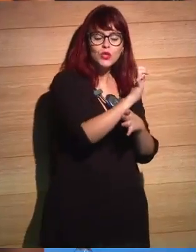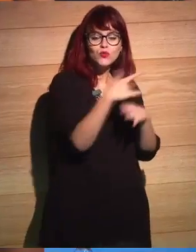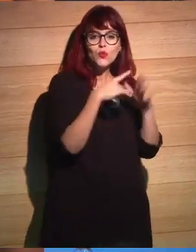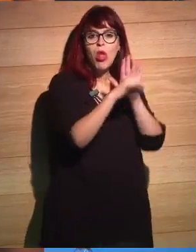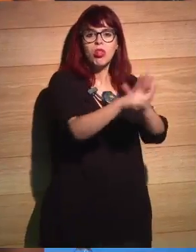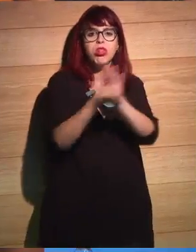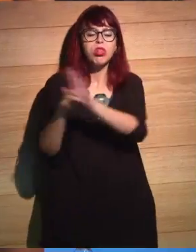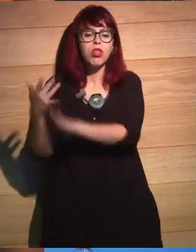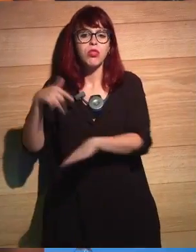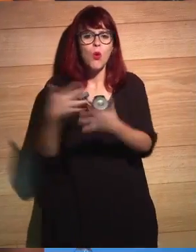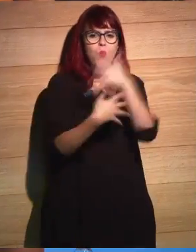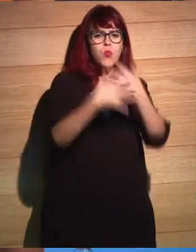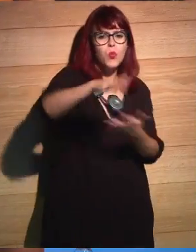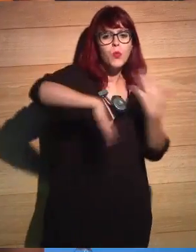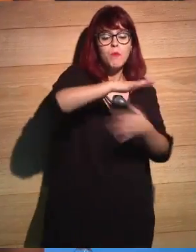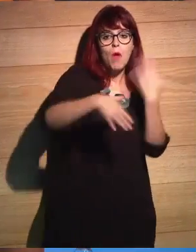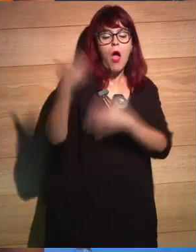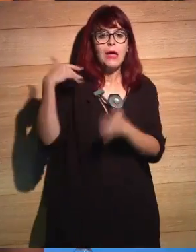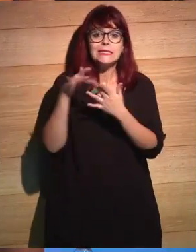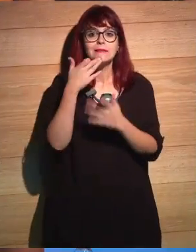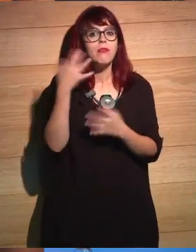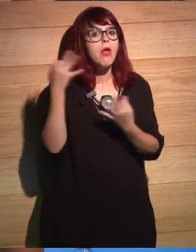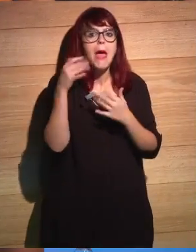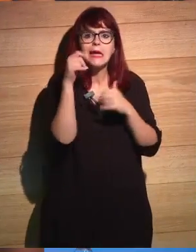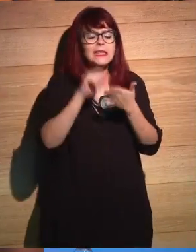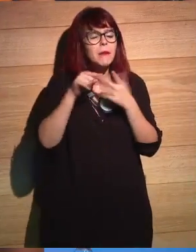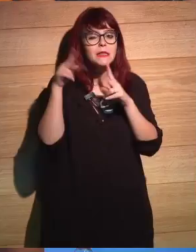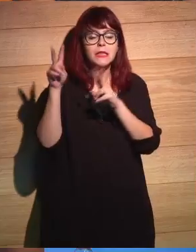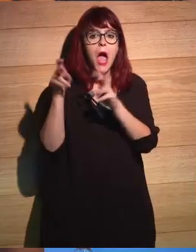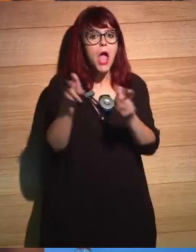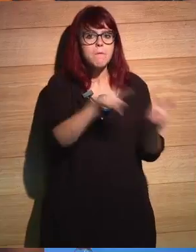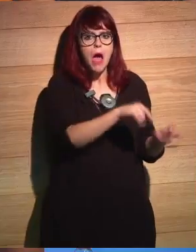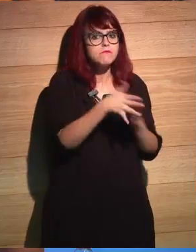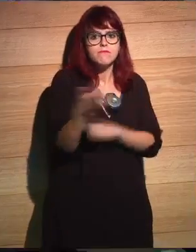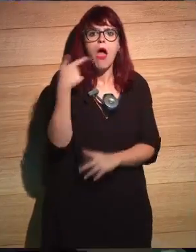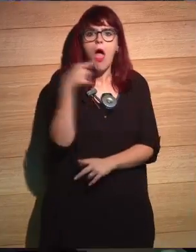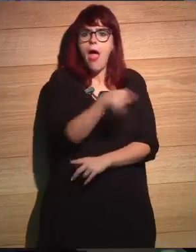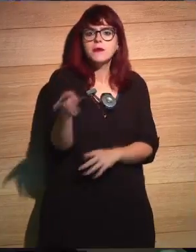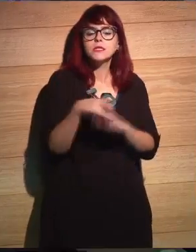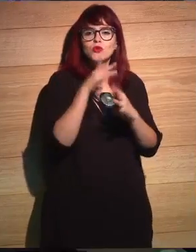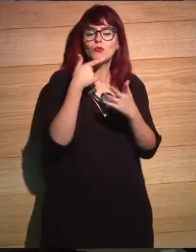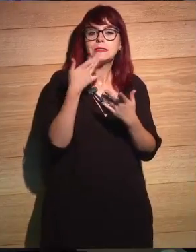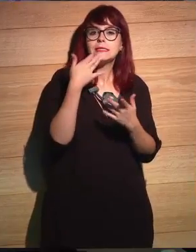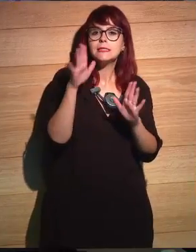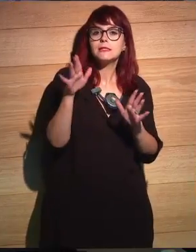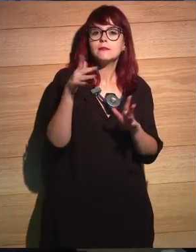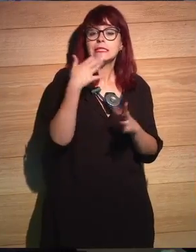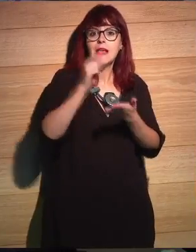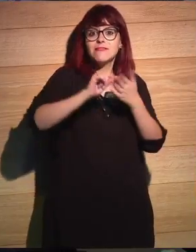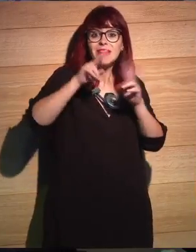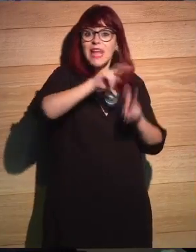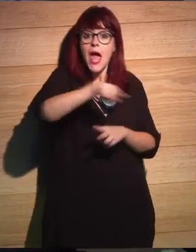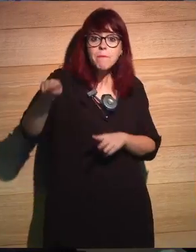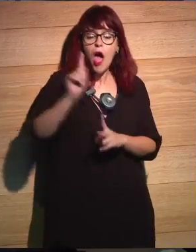discrimination, if you didn't write about that for many years in Ecuador, you were not committed with the